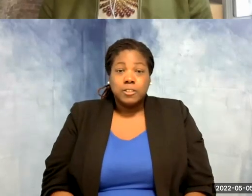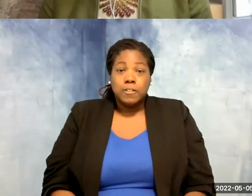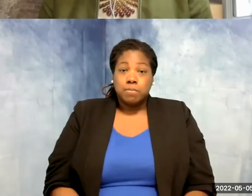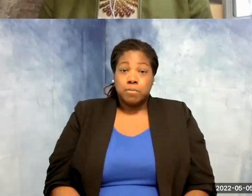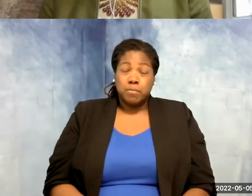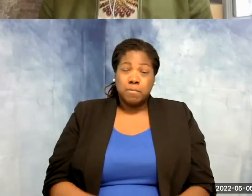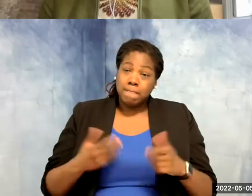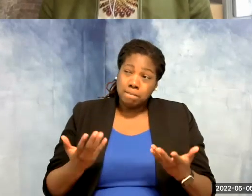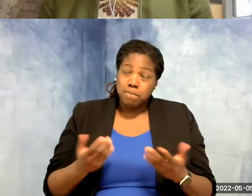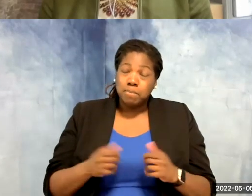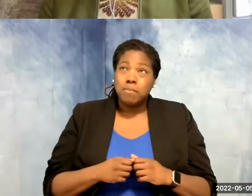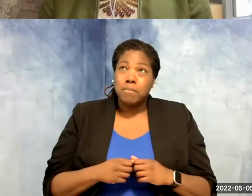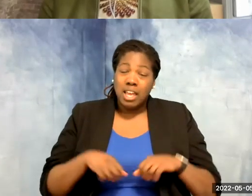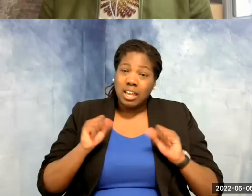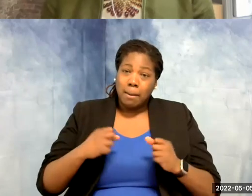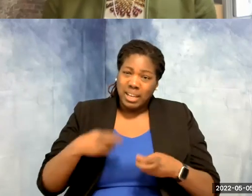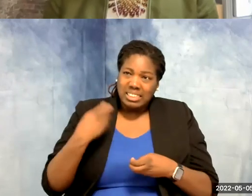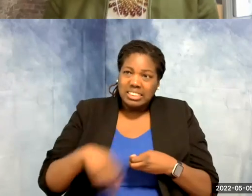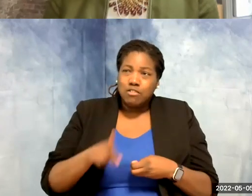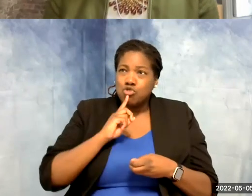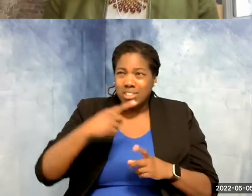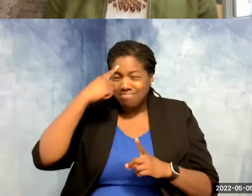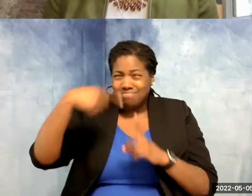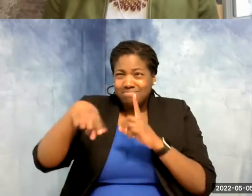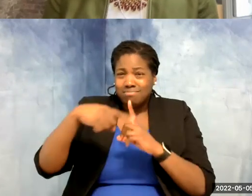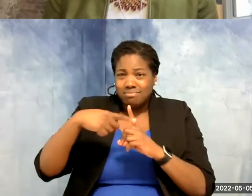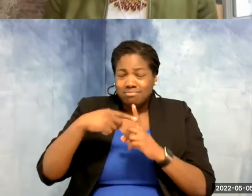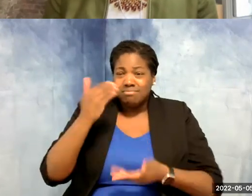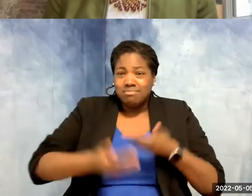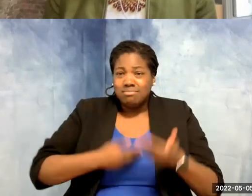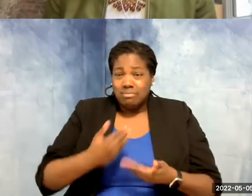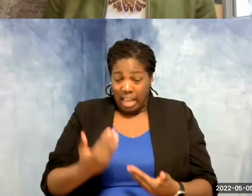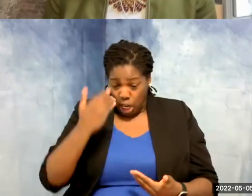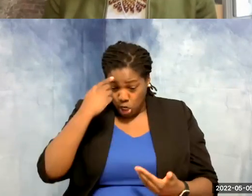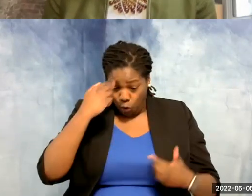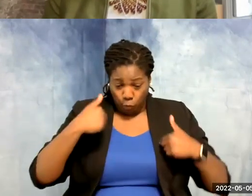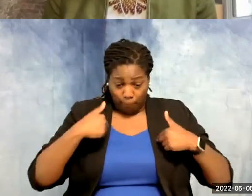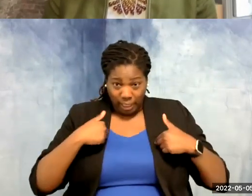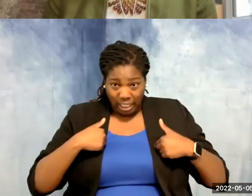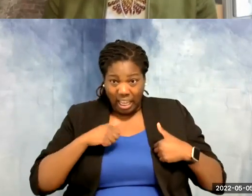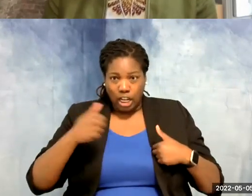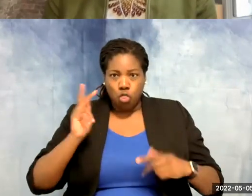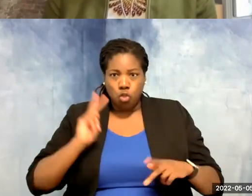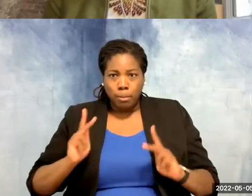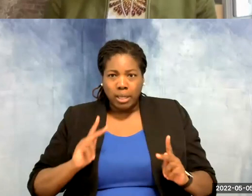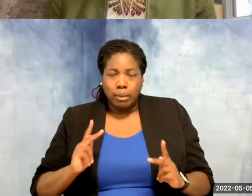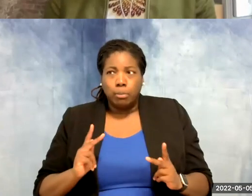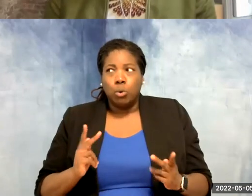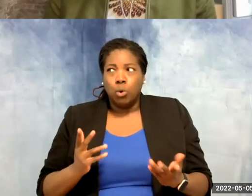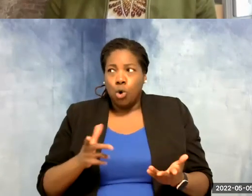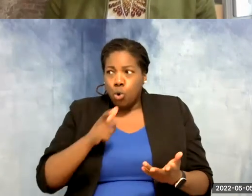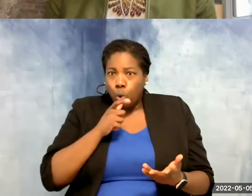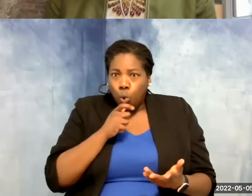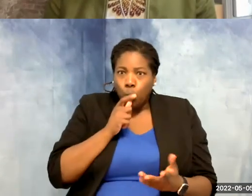get a little hard to have optimism, but I know that for myself and the folks who are taking time out of their day